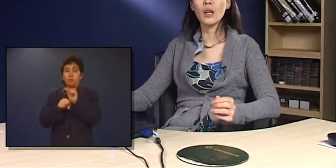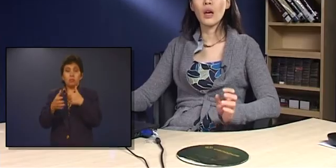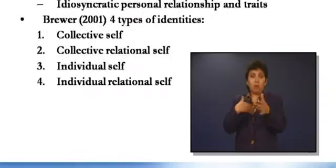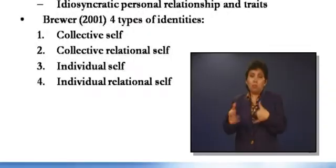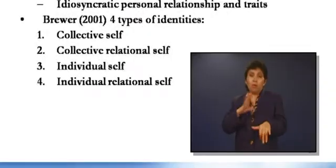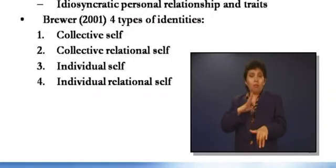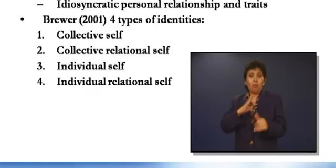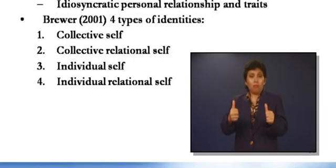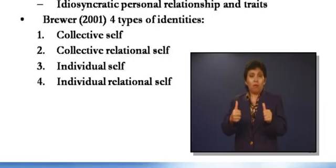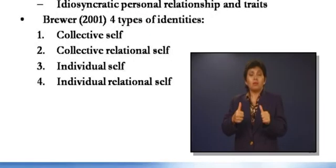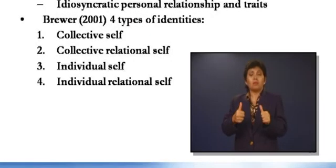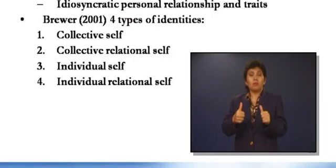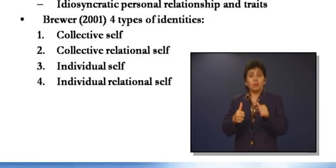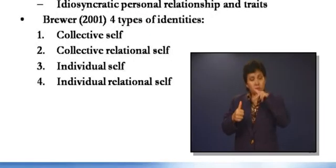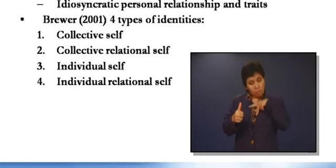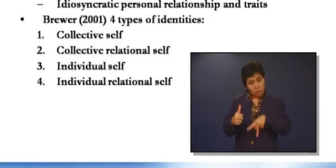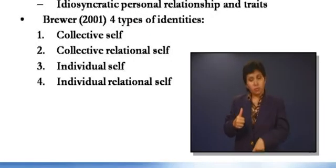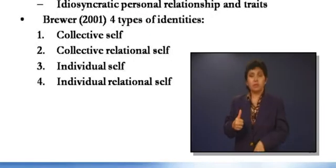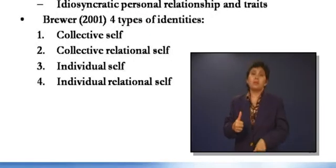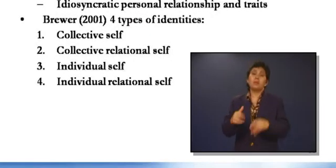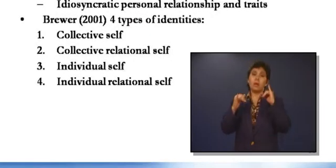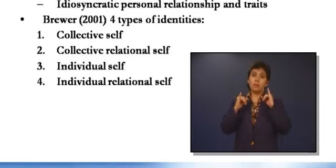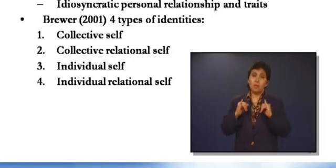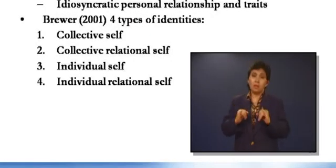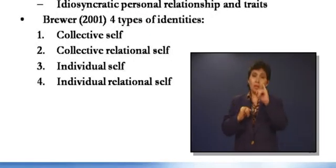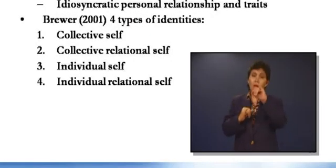yeah? Now, or personal identity. Personal